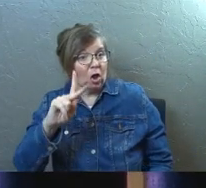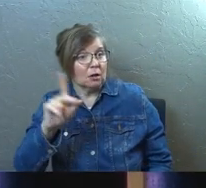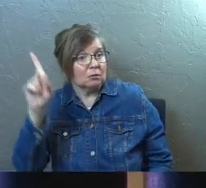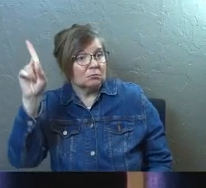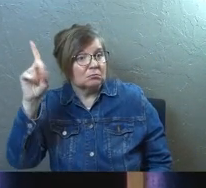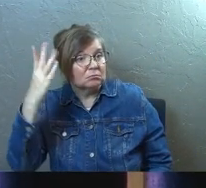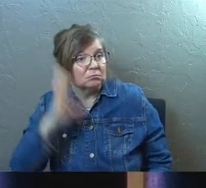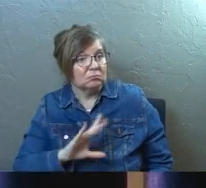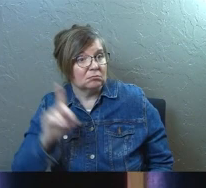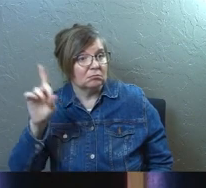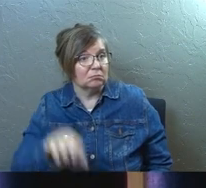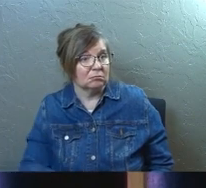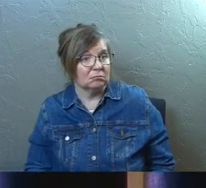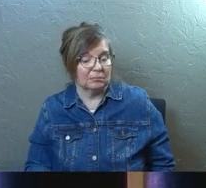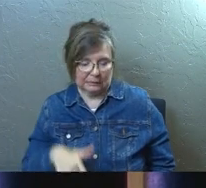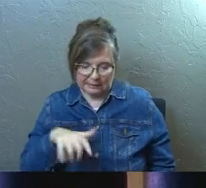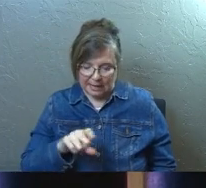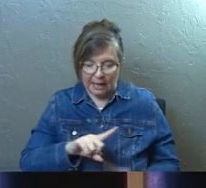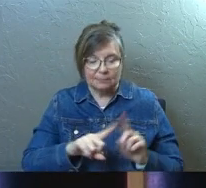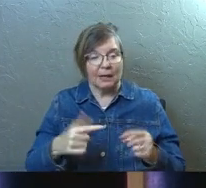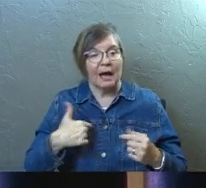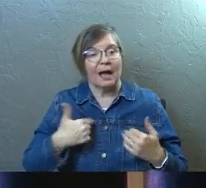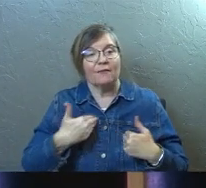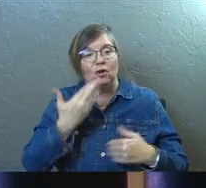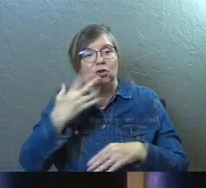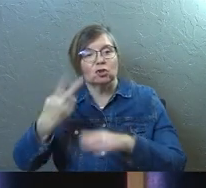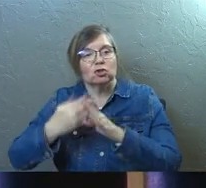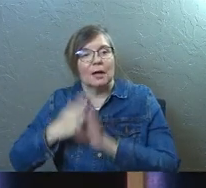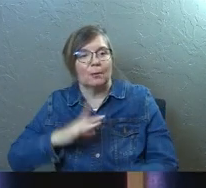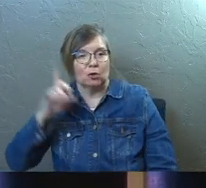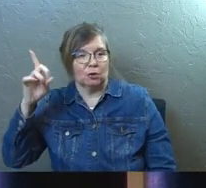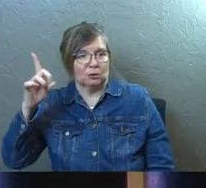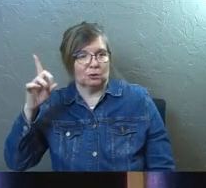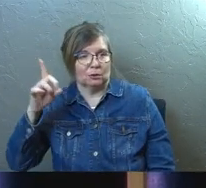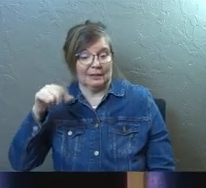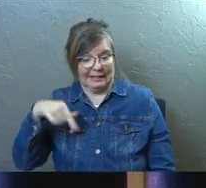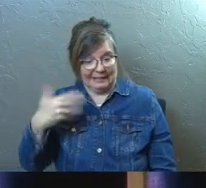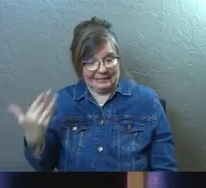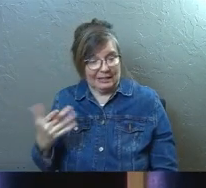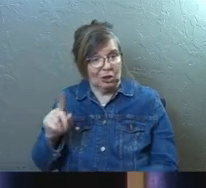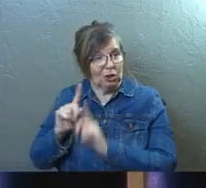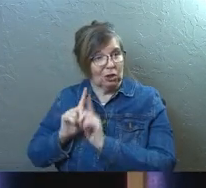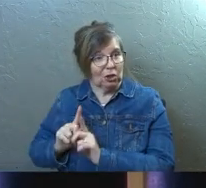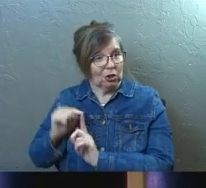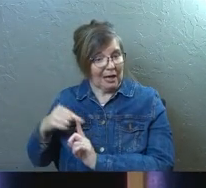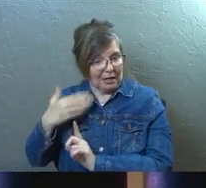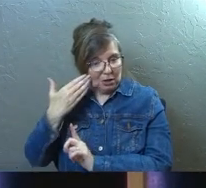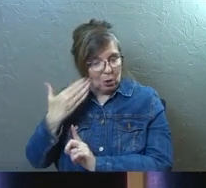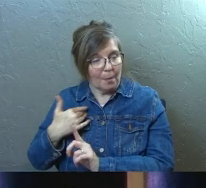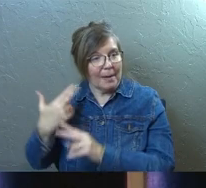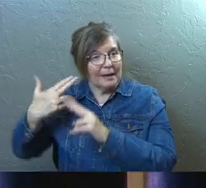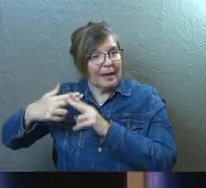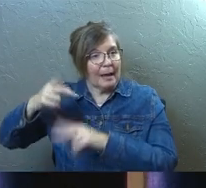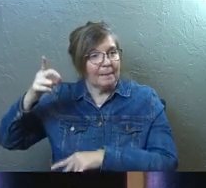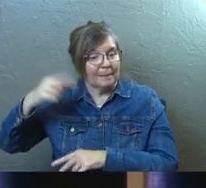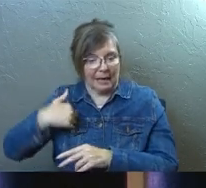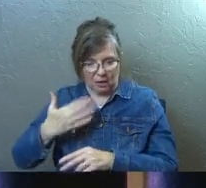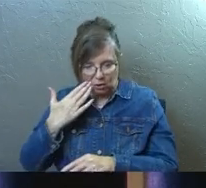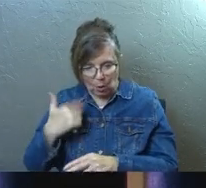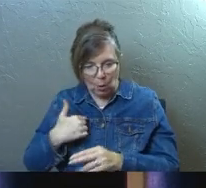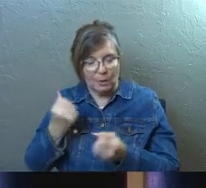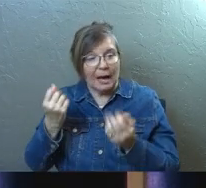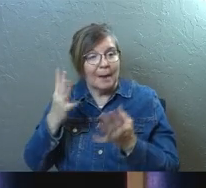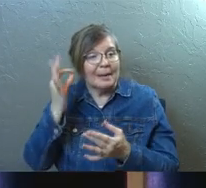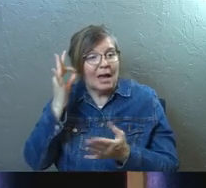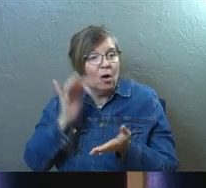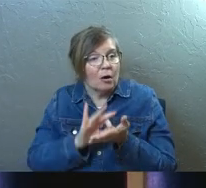Hulk. Yes, but I have a good shepherd. He's here and he knows my name and he knows the